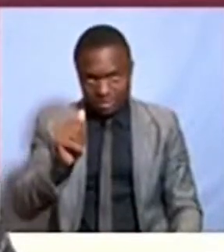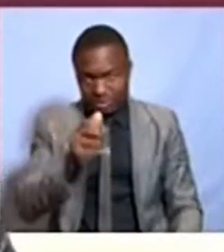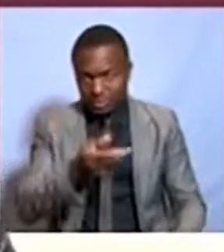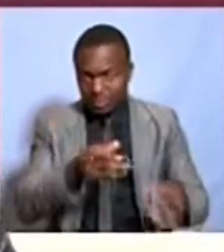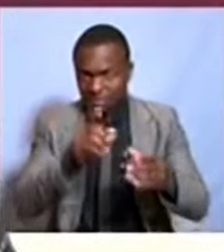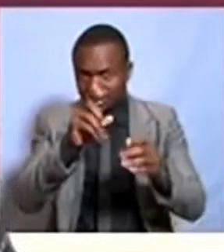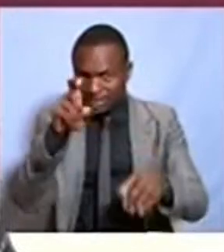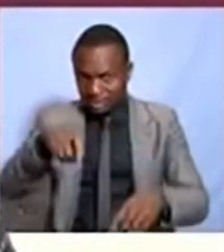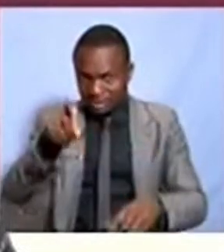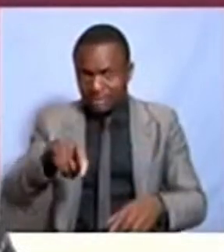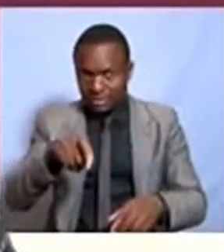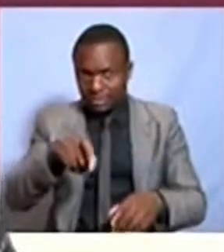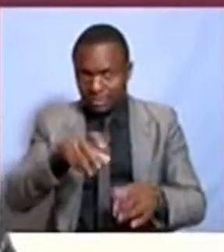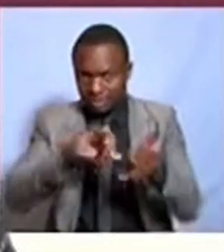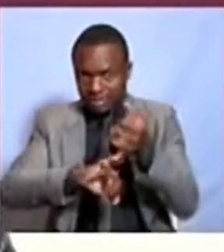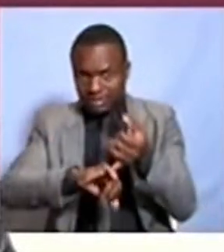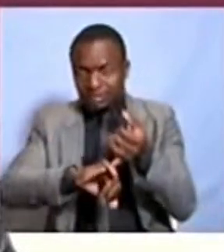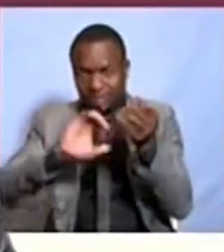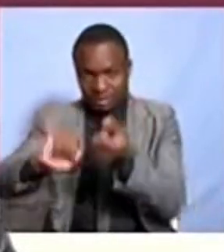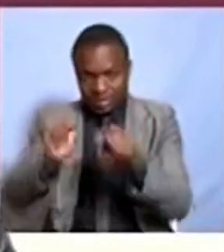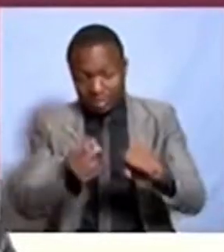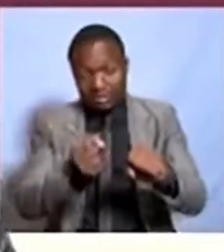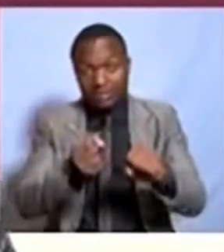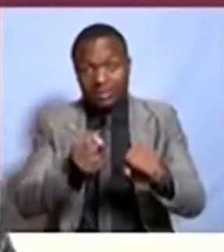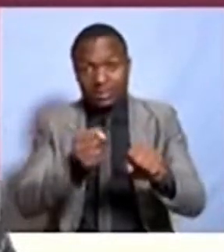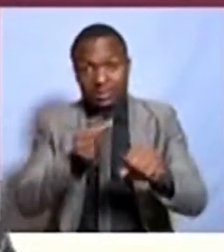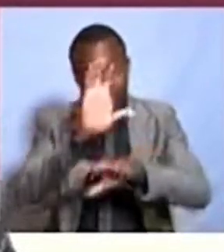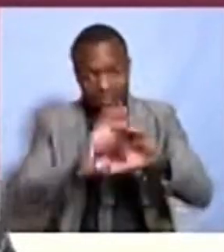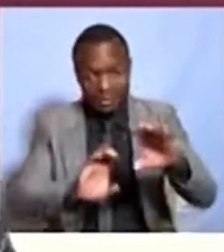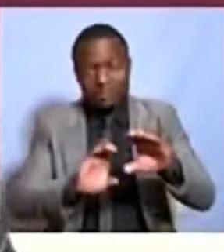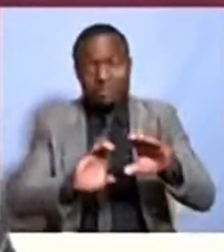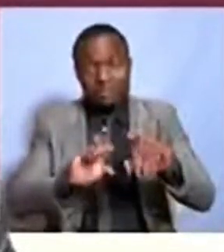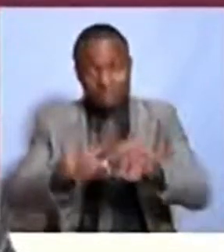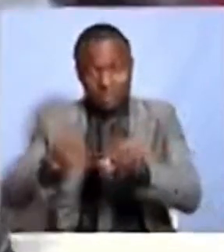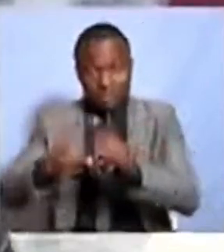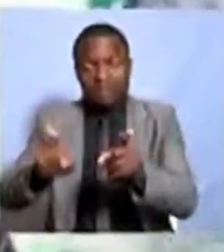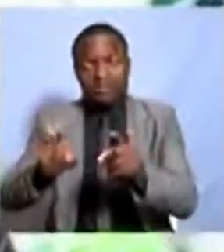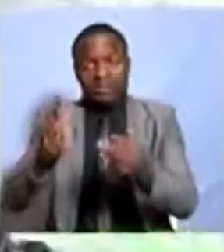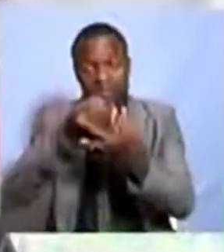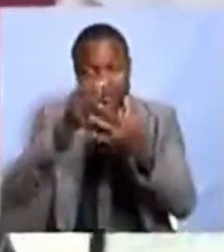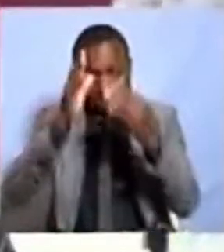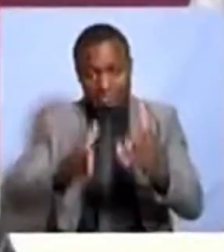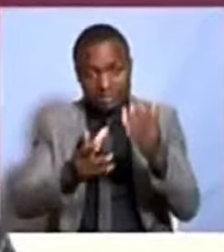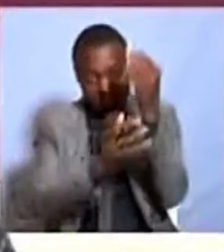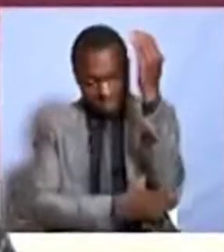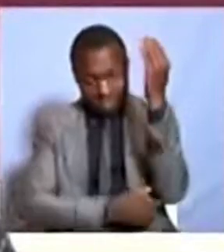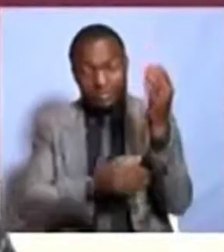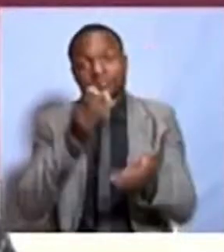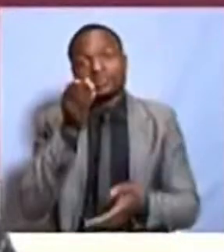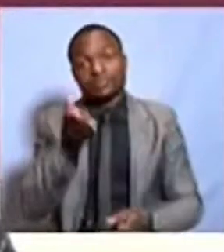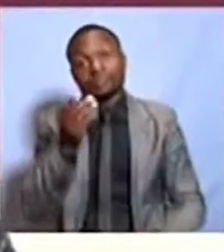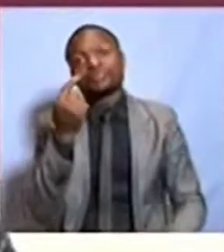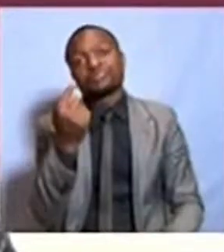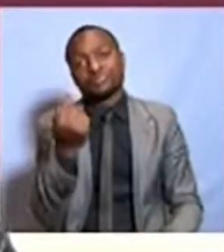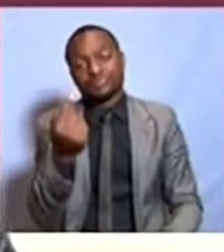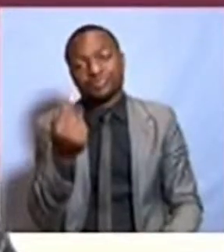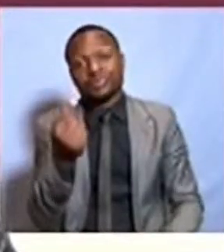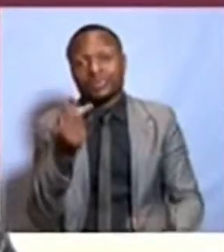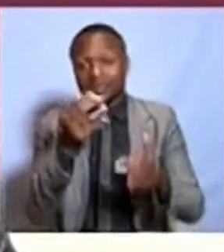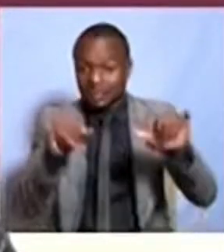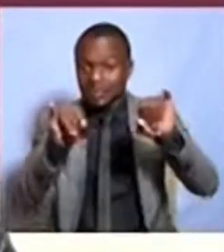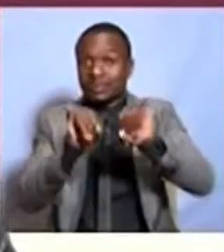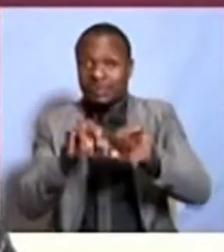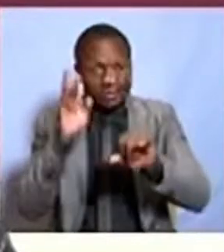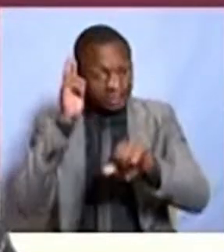social protection is driven also by a number of factors, poverty being at the helm of it, and the most important